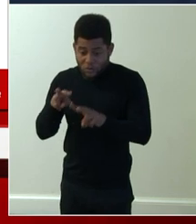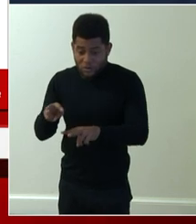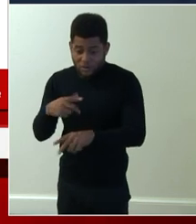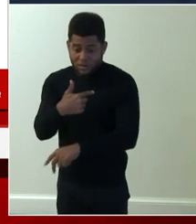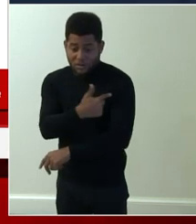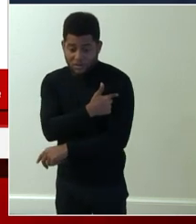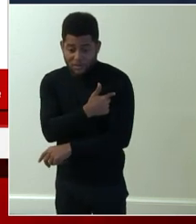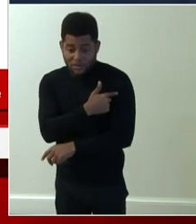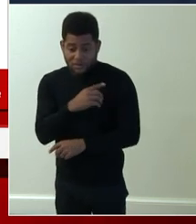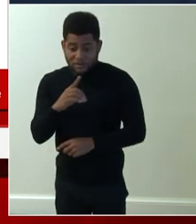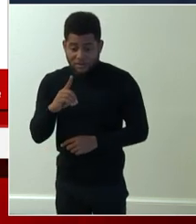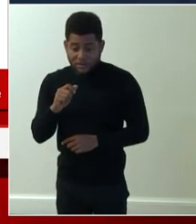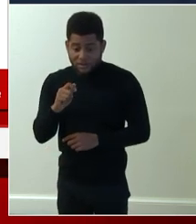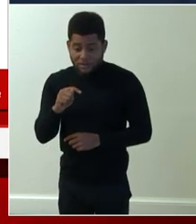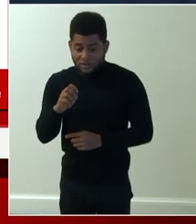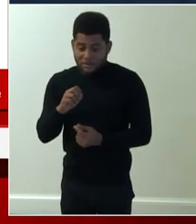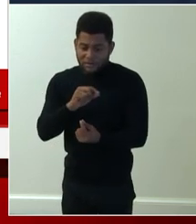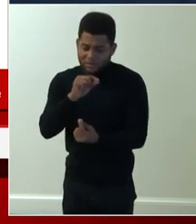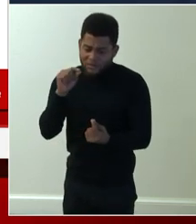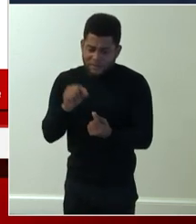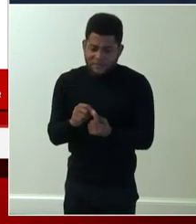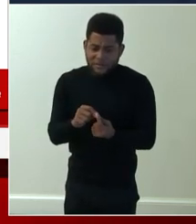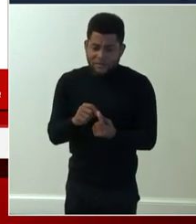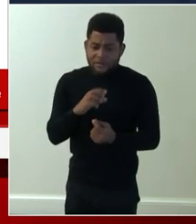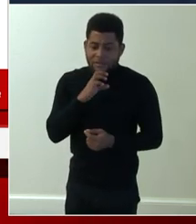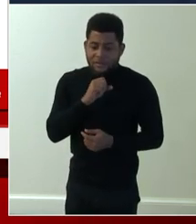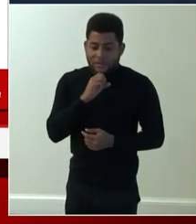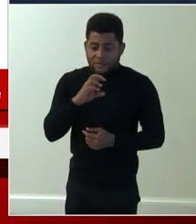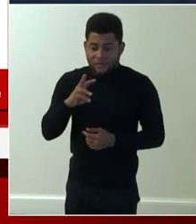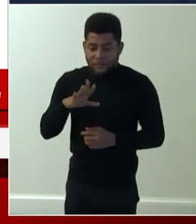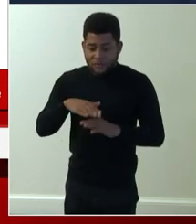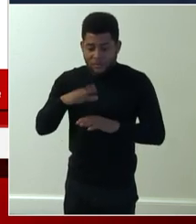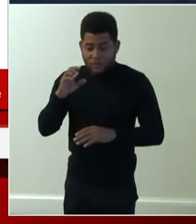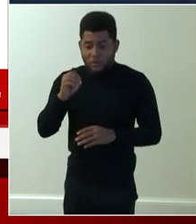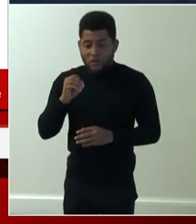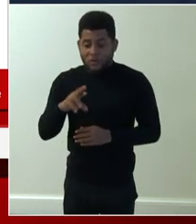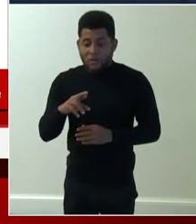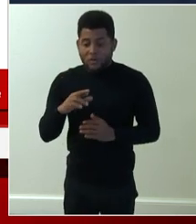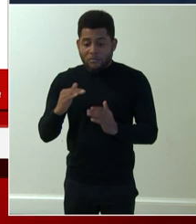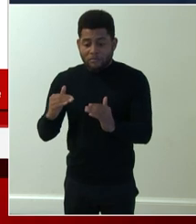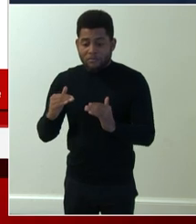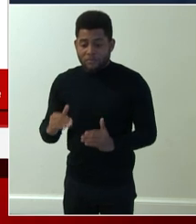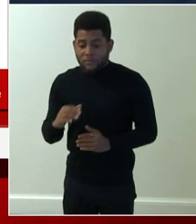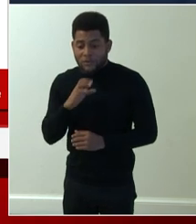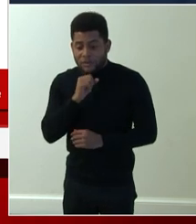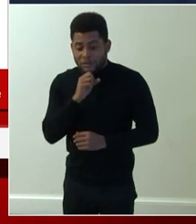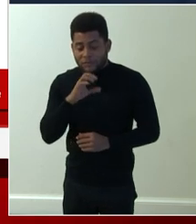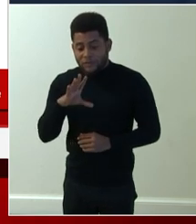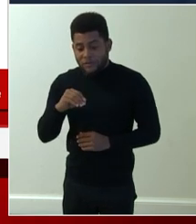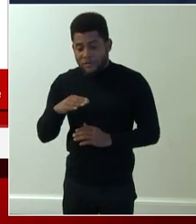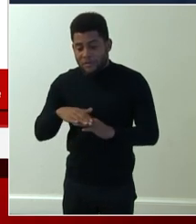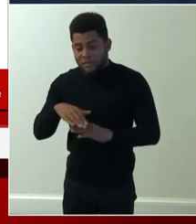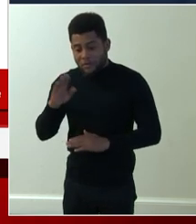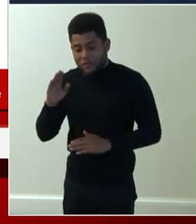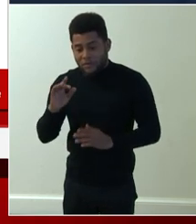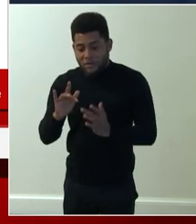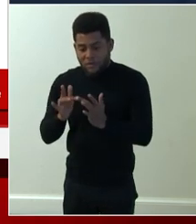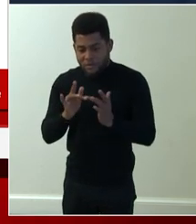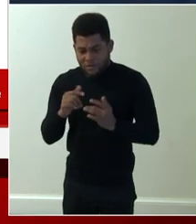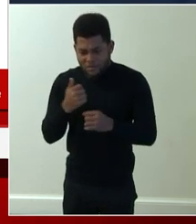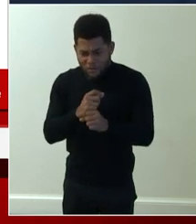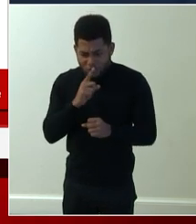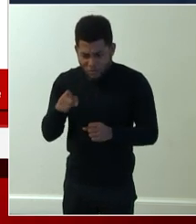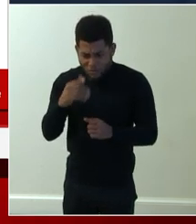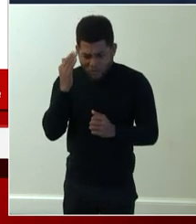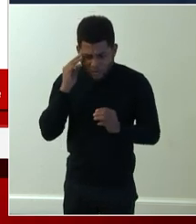data, specifically at 65 plus, but also 50 and plus, to do some more direct outreach to them to make sure that they know that the message is